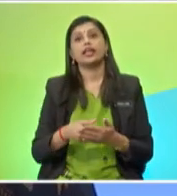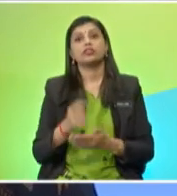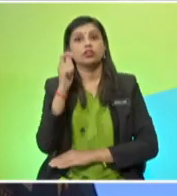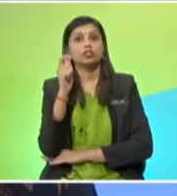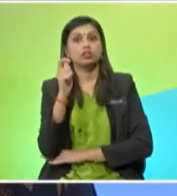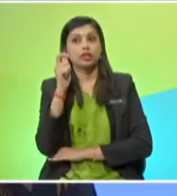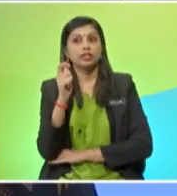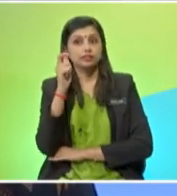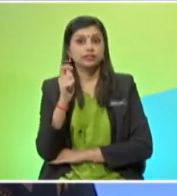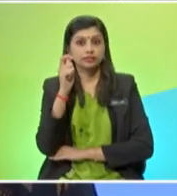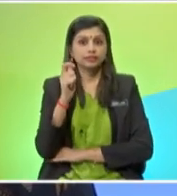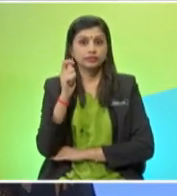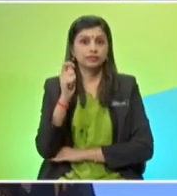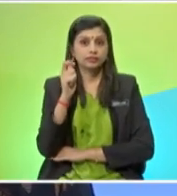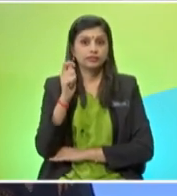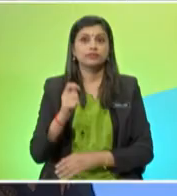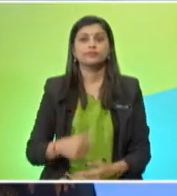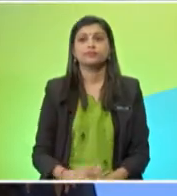a toilet, and a sink.